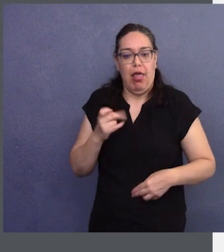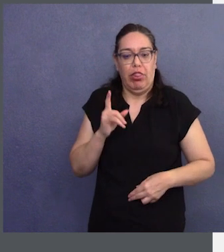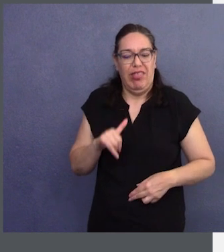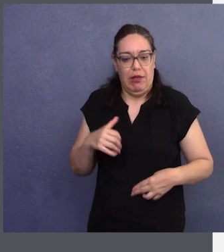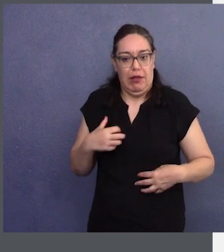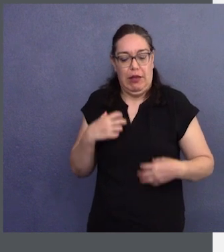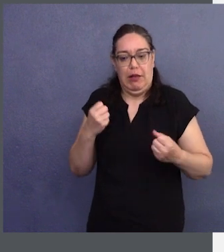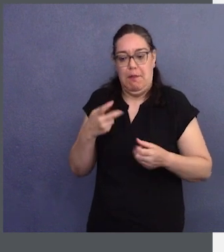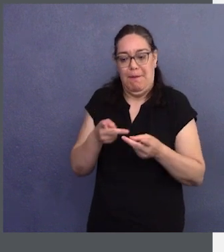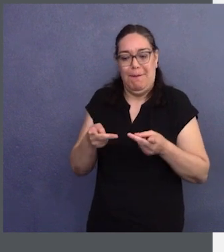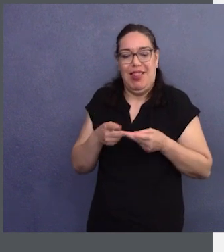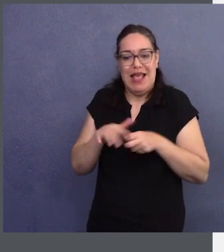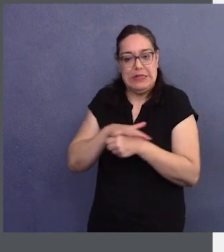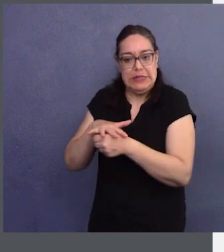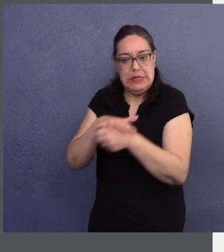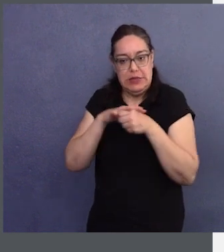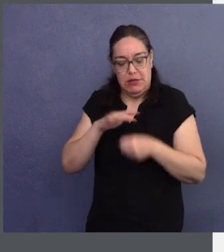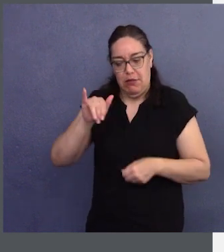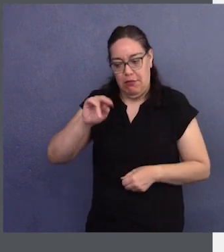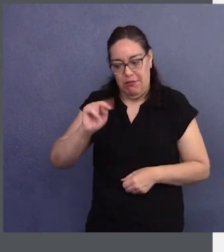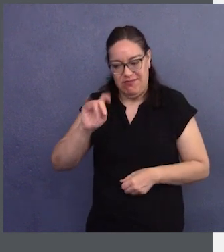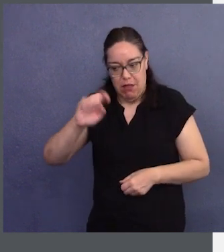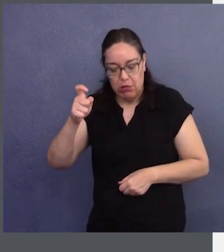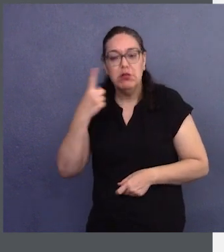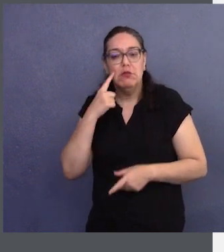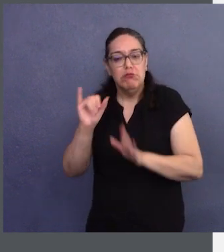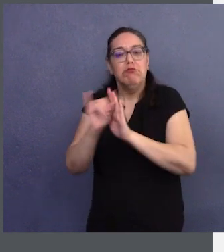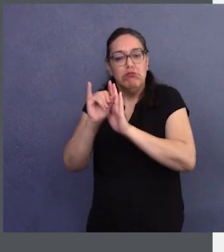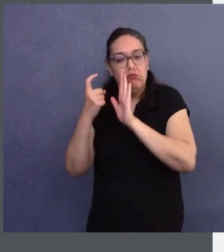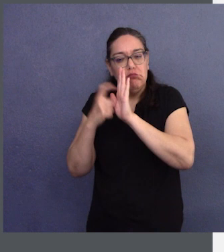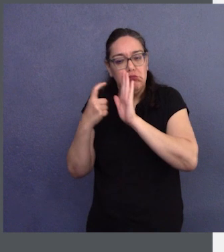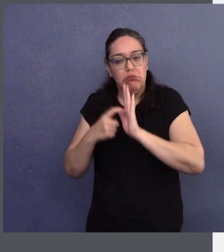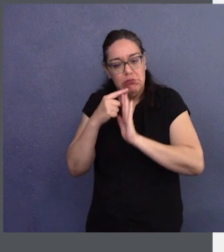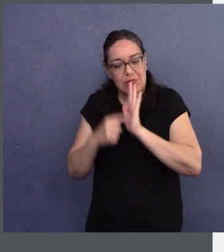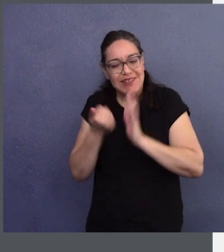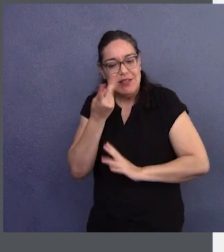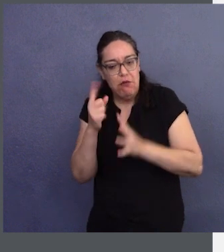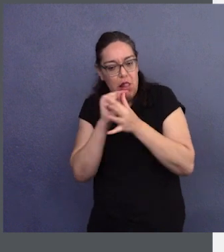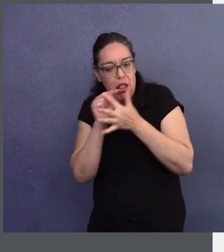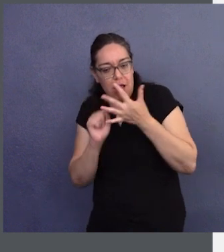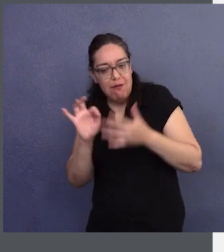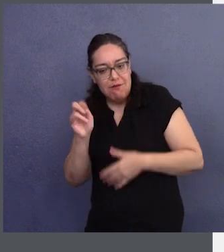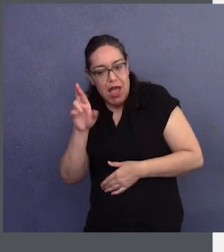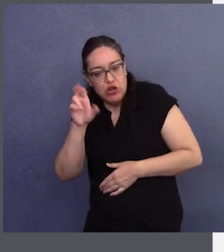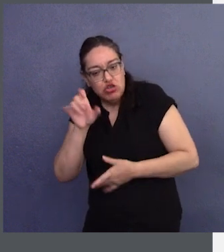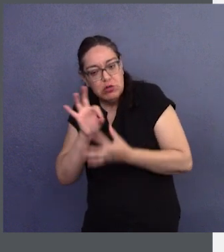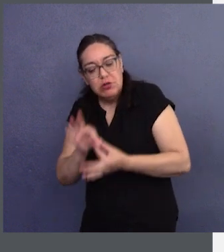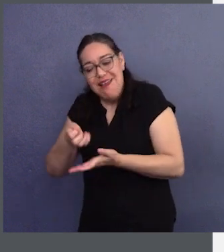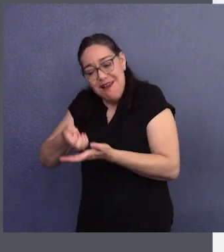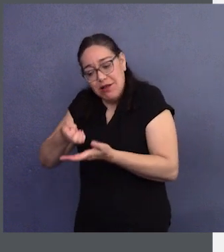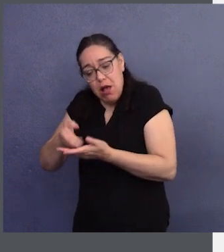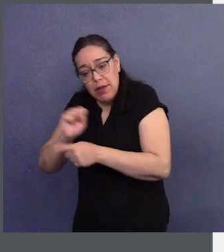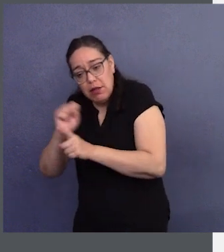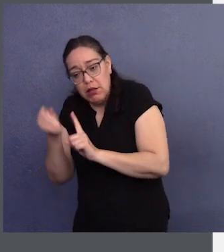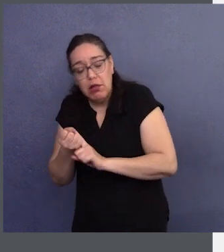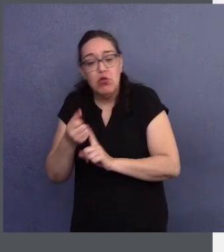identify several factors wherein economic circumstances, education,